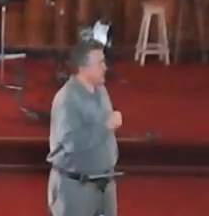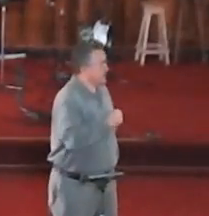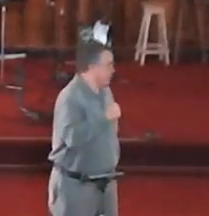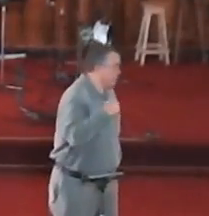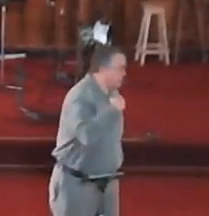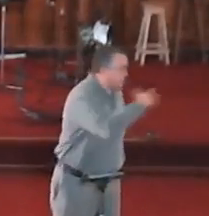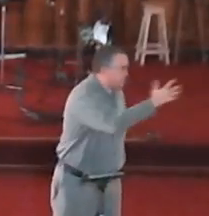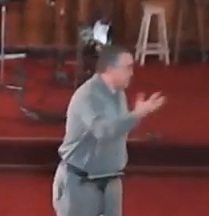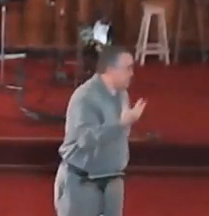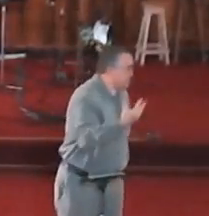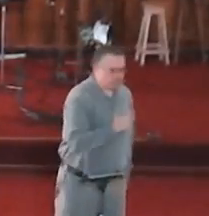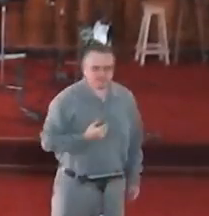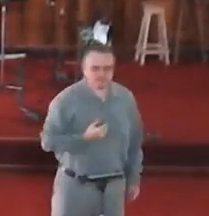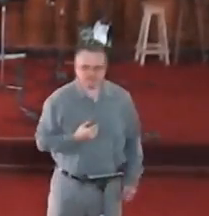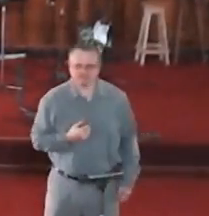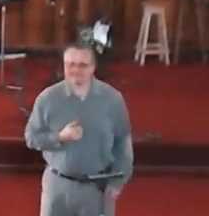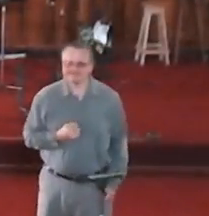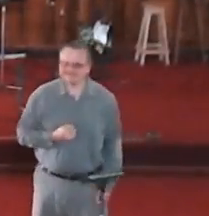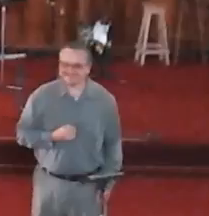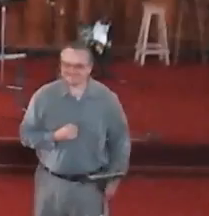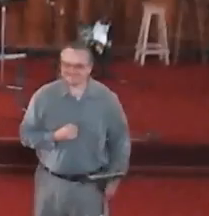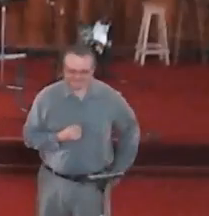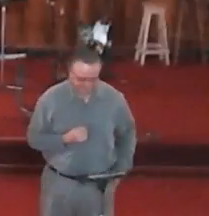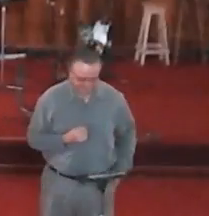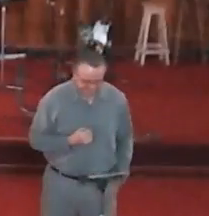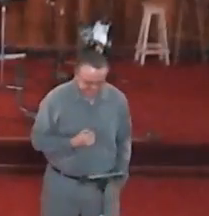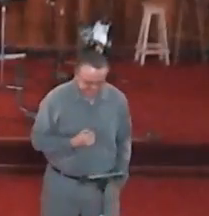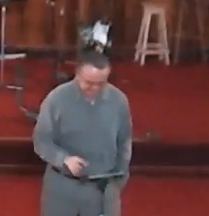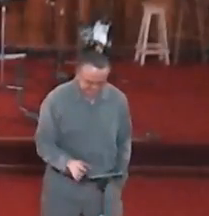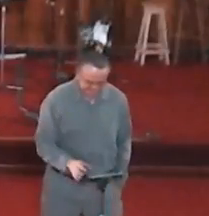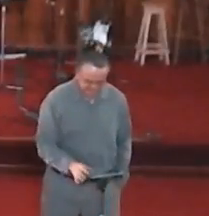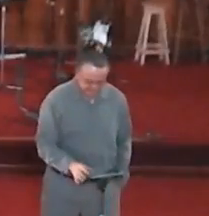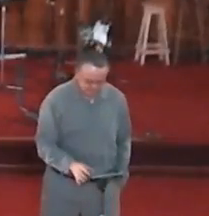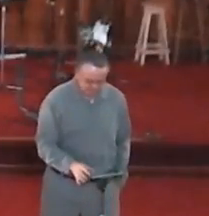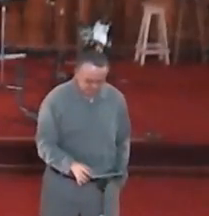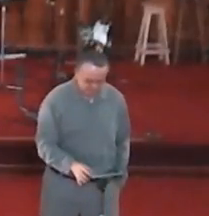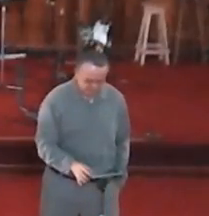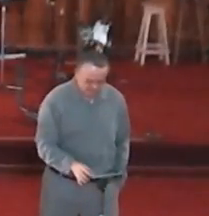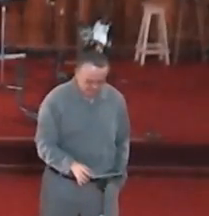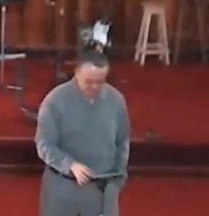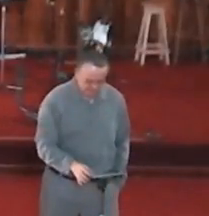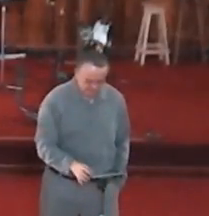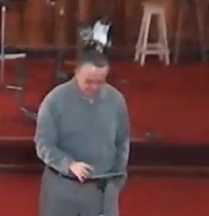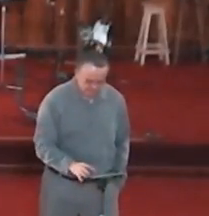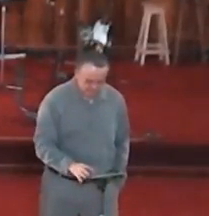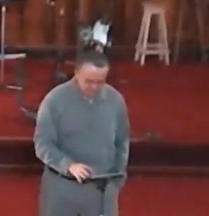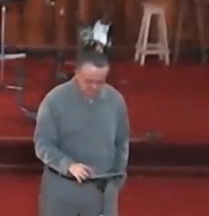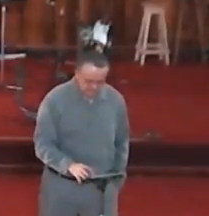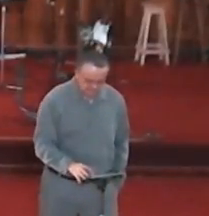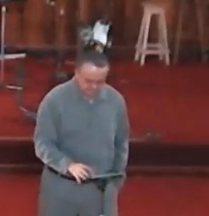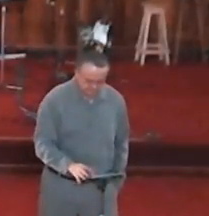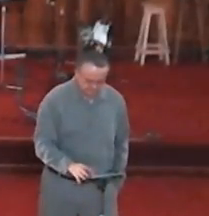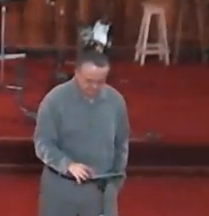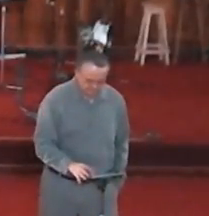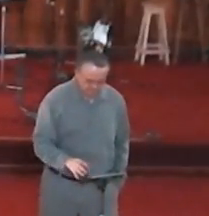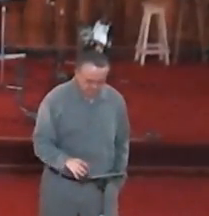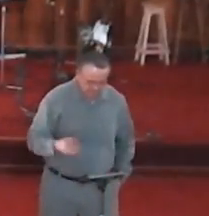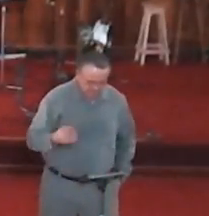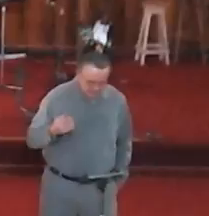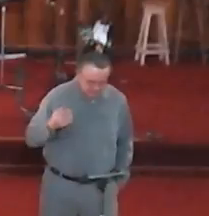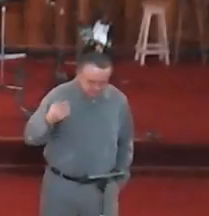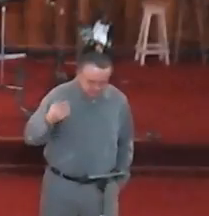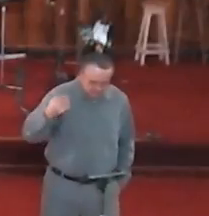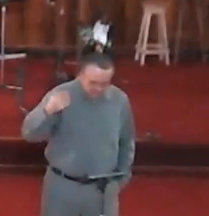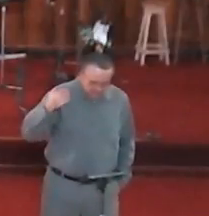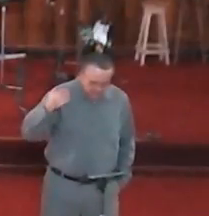ir a un segundo round. And in verse 36, God leads Paul to want to go to do a second round, to go